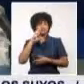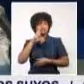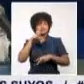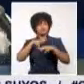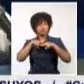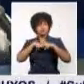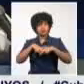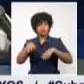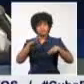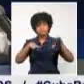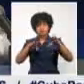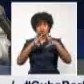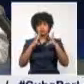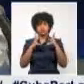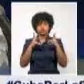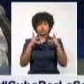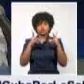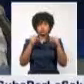11,075.